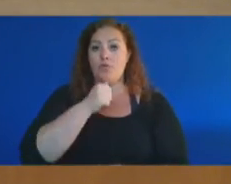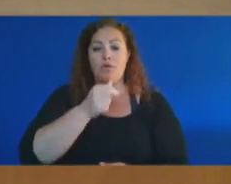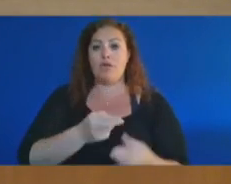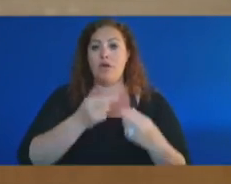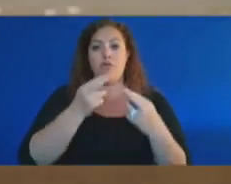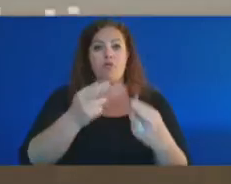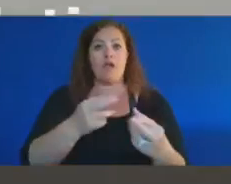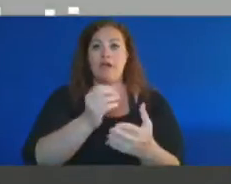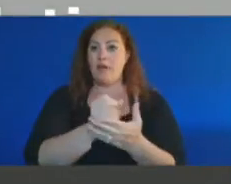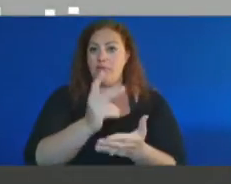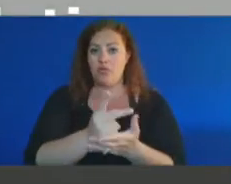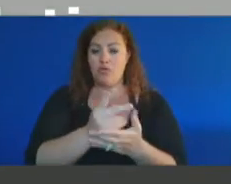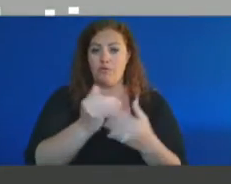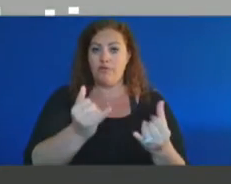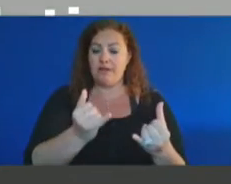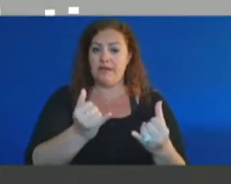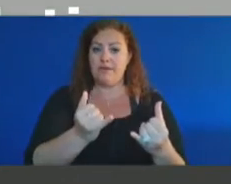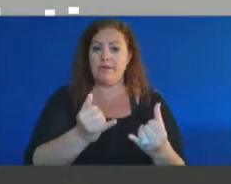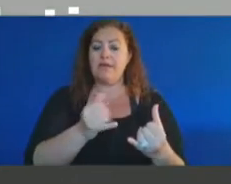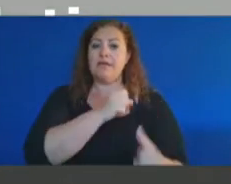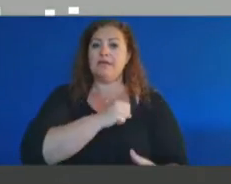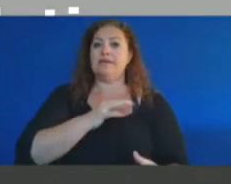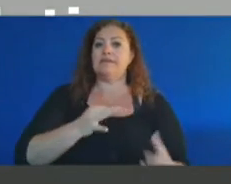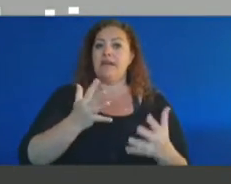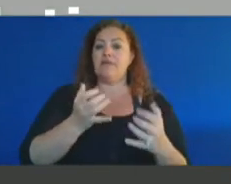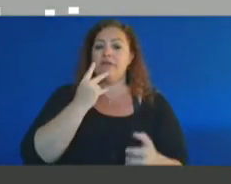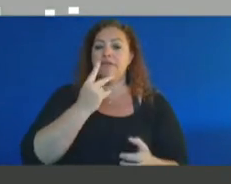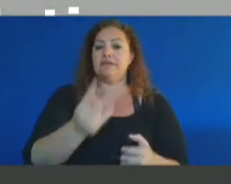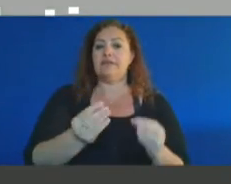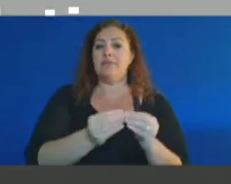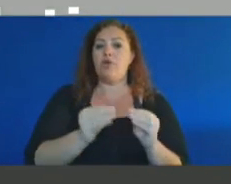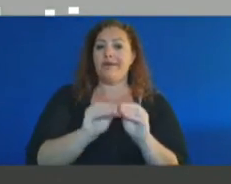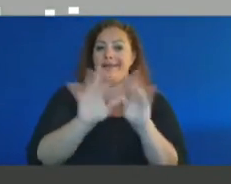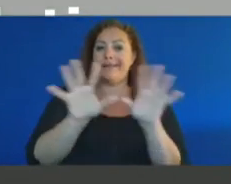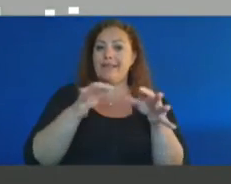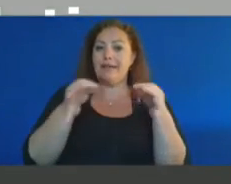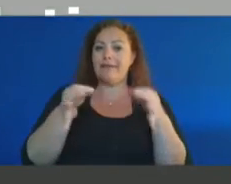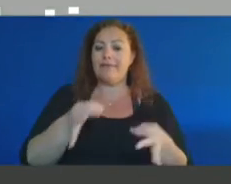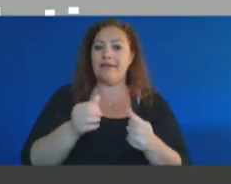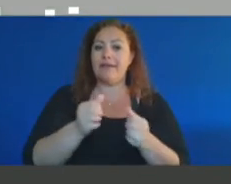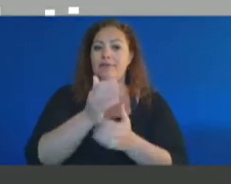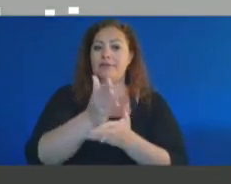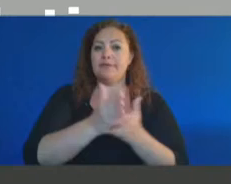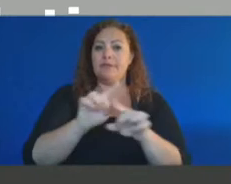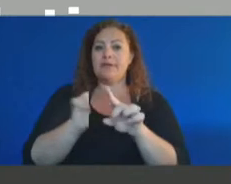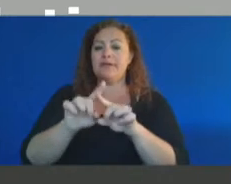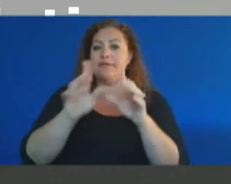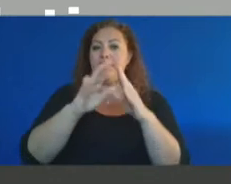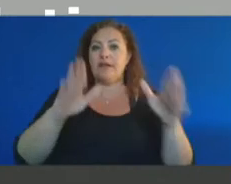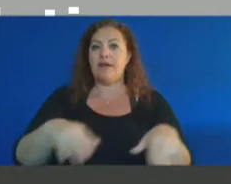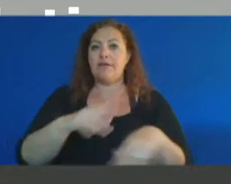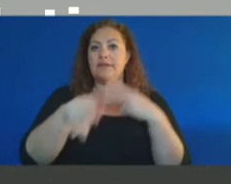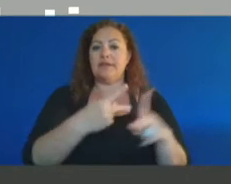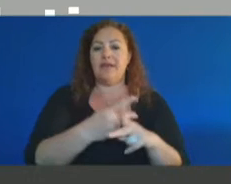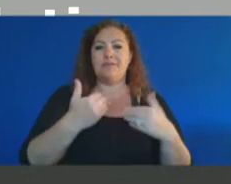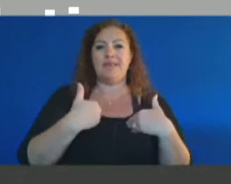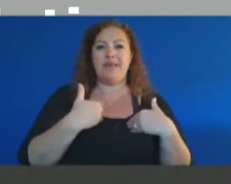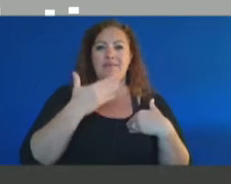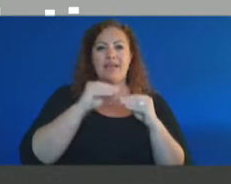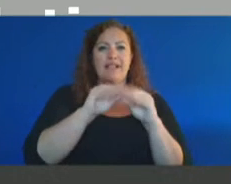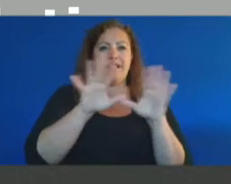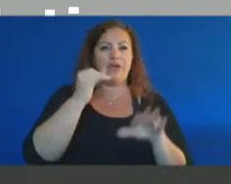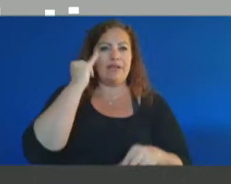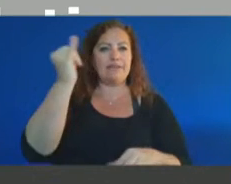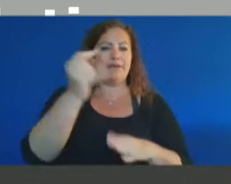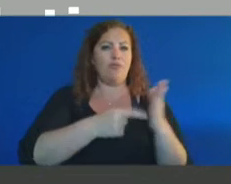form uh staff would like to see a little bit more uh Clarity on uh some of the different housing types get a little bit better idea of what that actual count